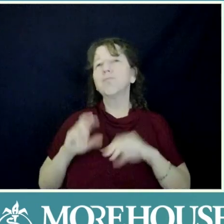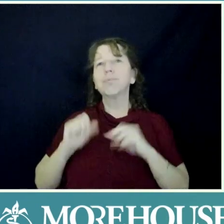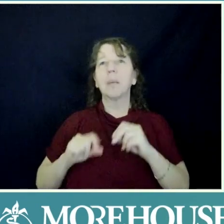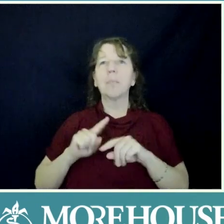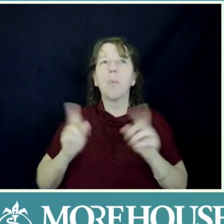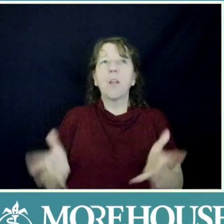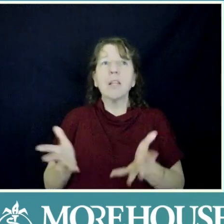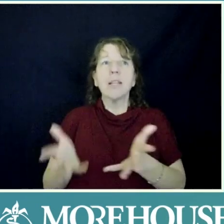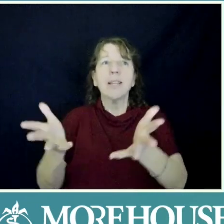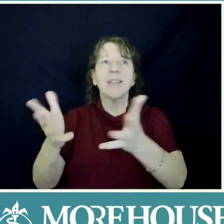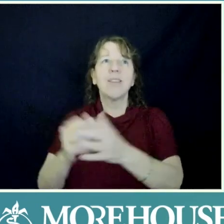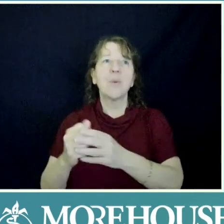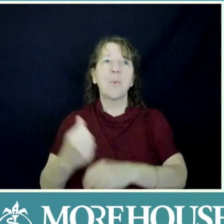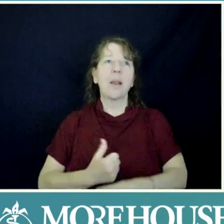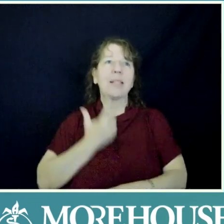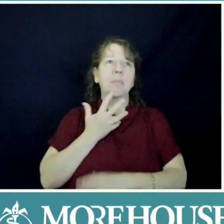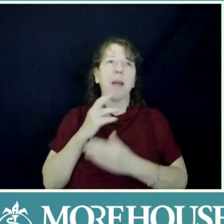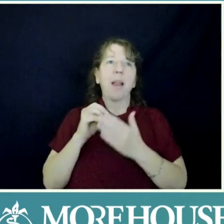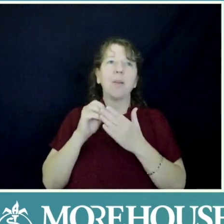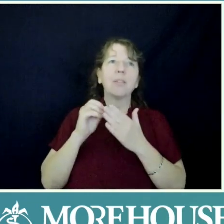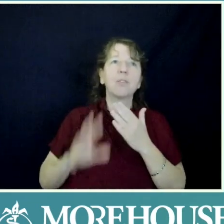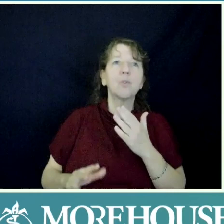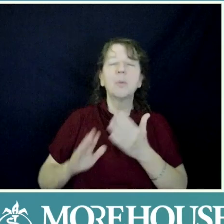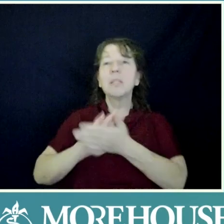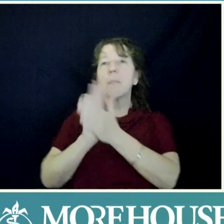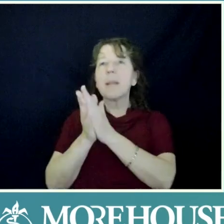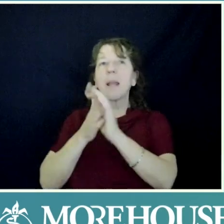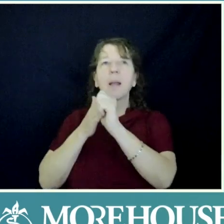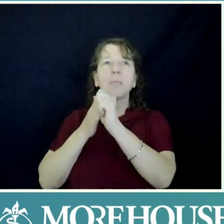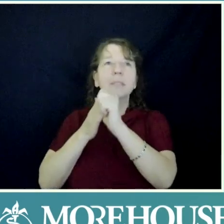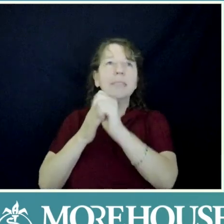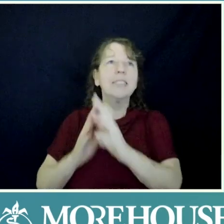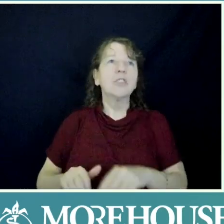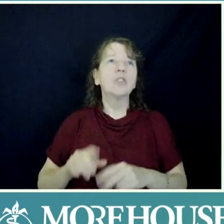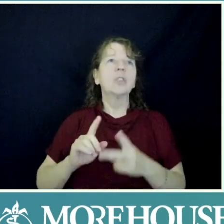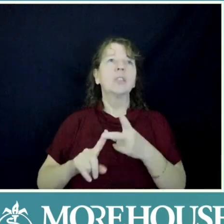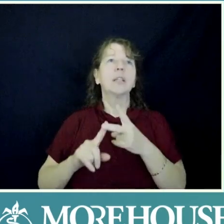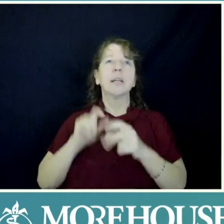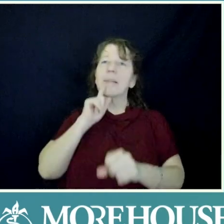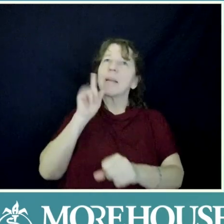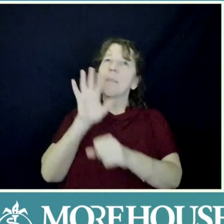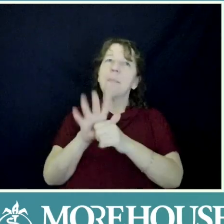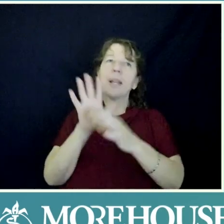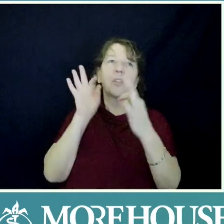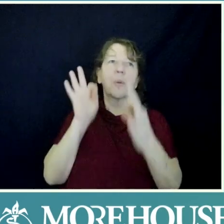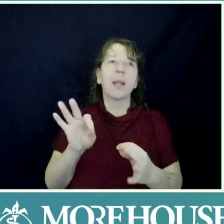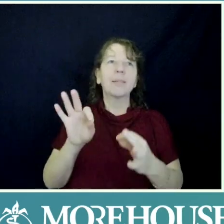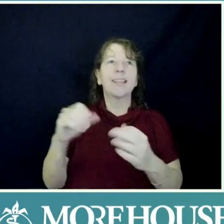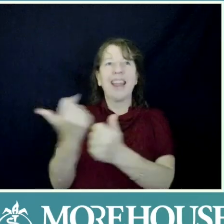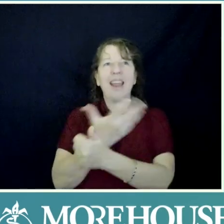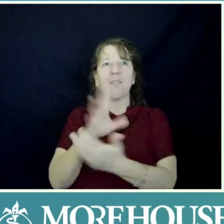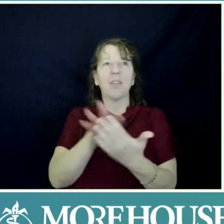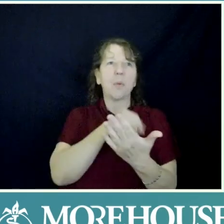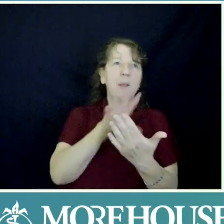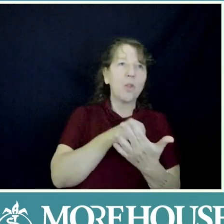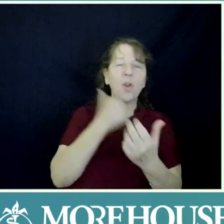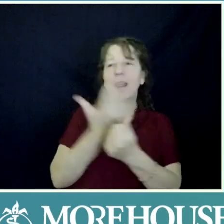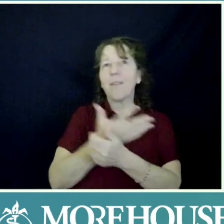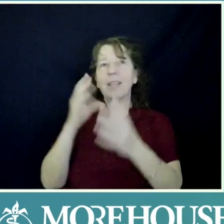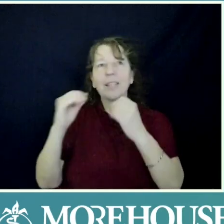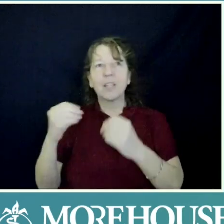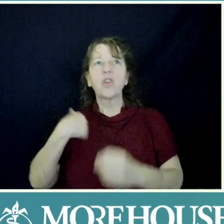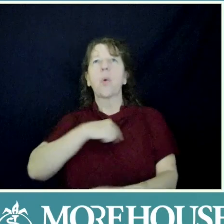Inspired students and inspirational teachers, committed to excellence in all that we learn and all that we teach, we will make